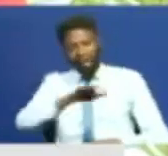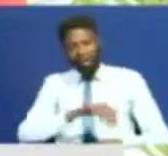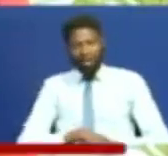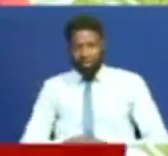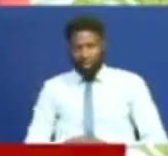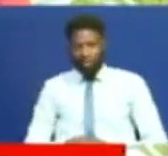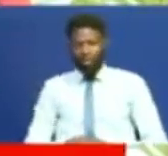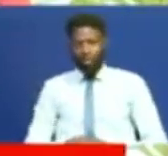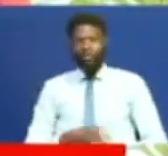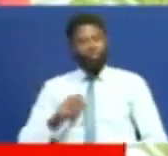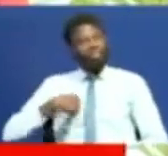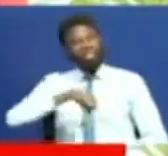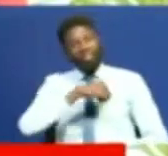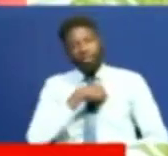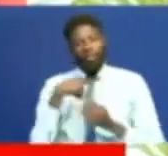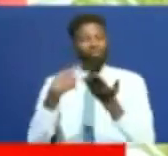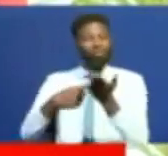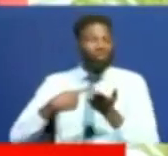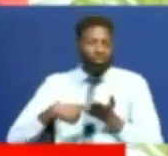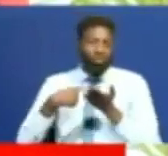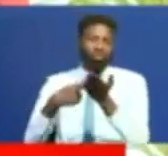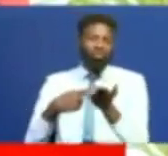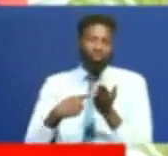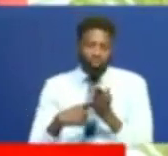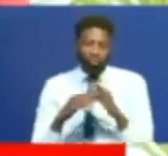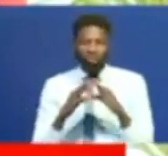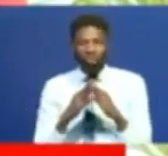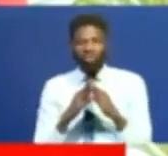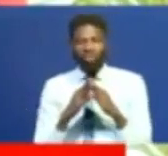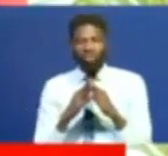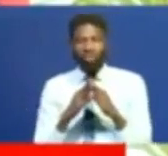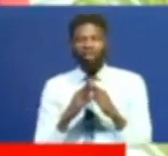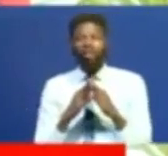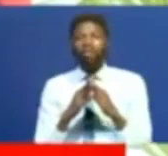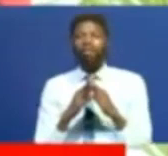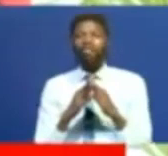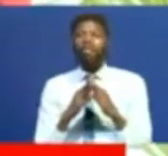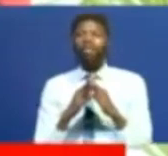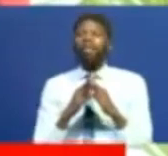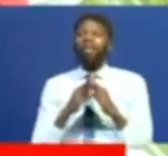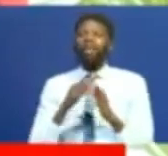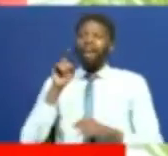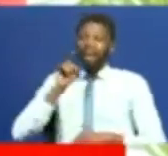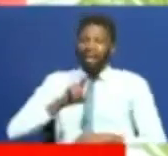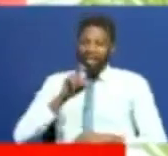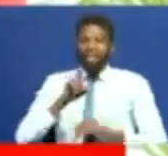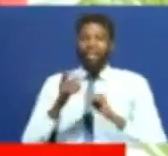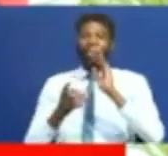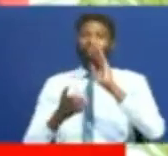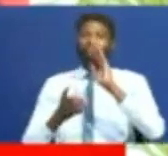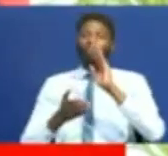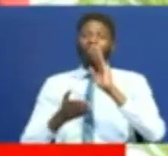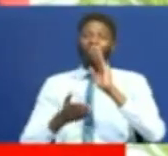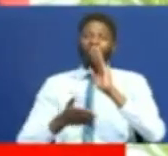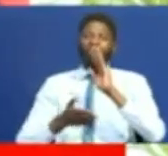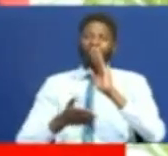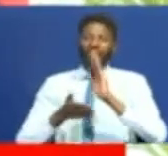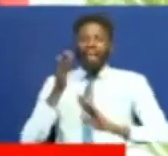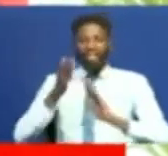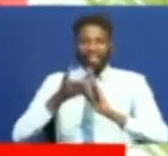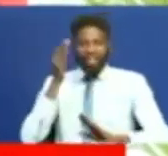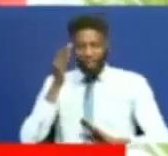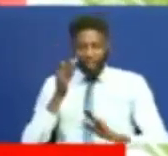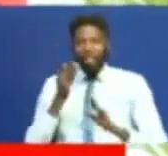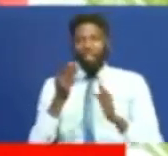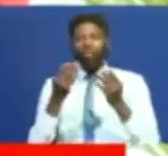We have discussed to expedite and conclude discussions on